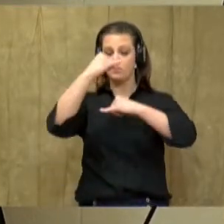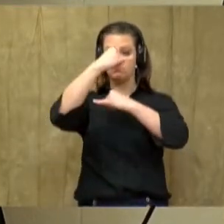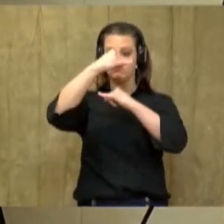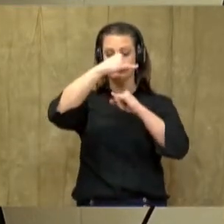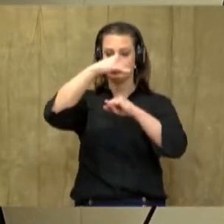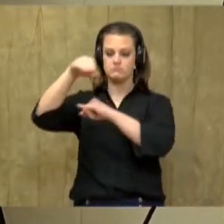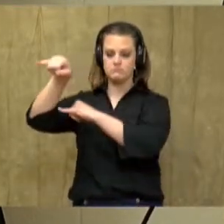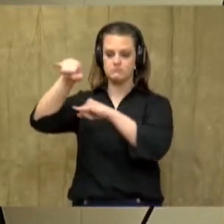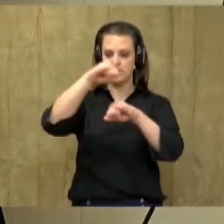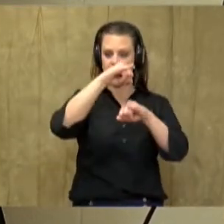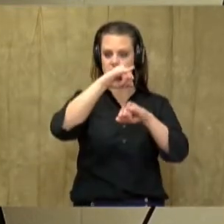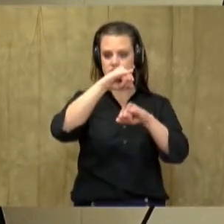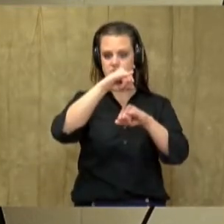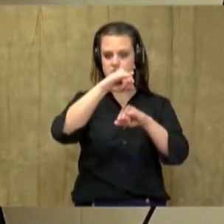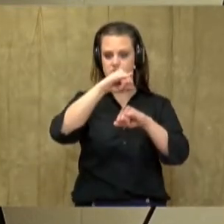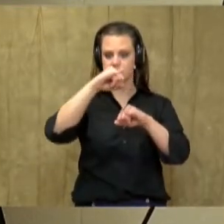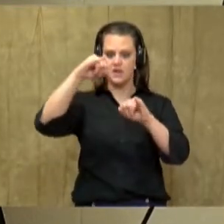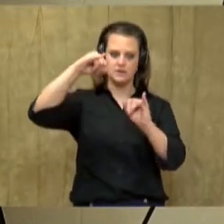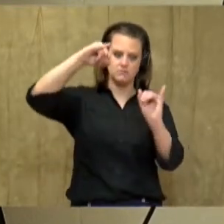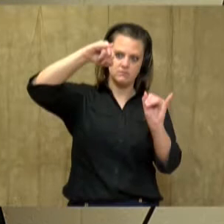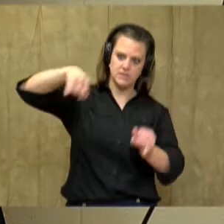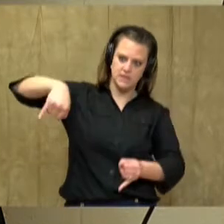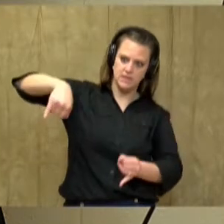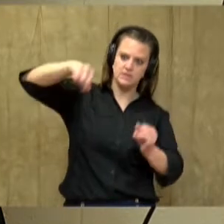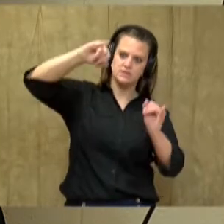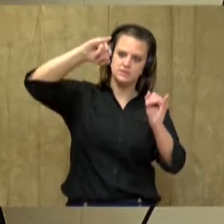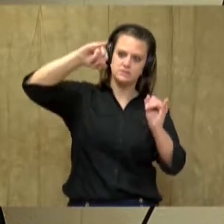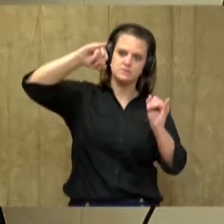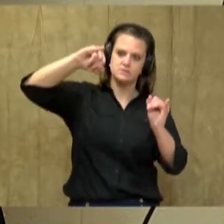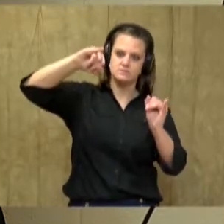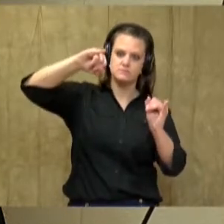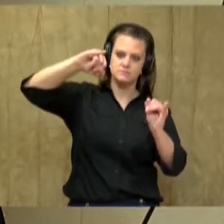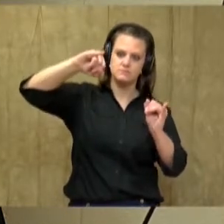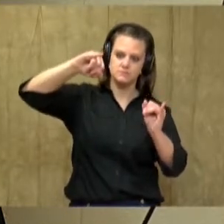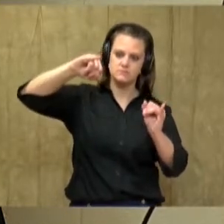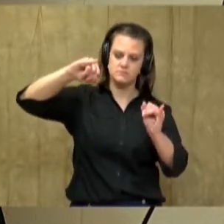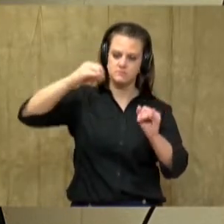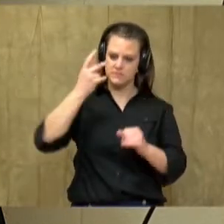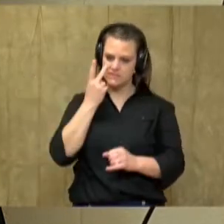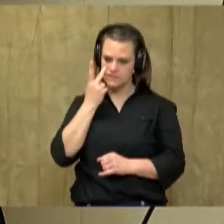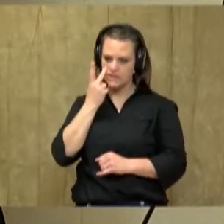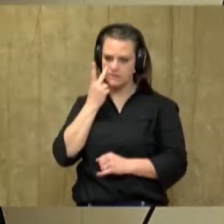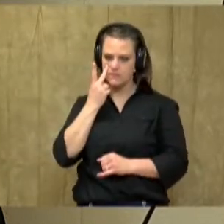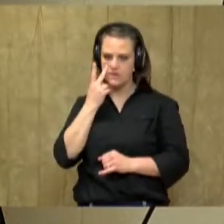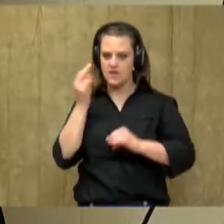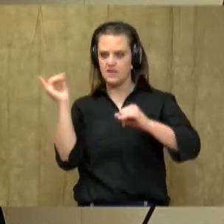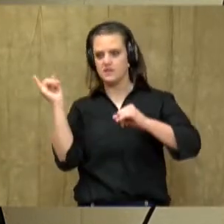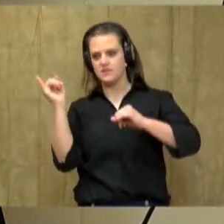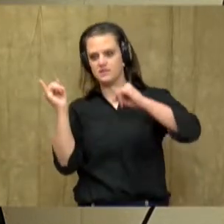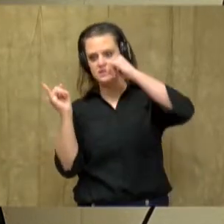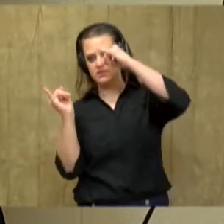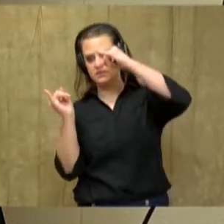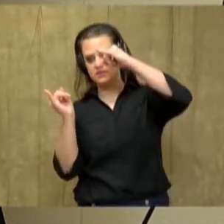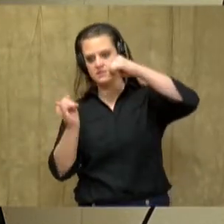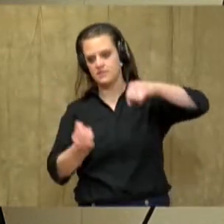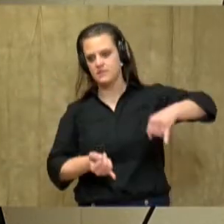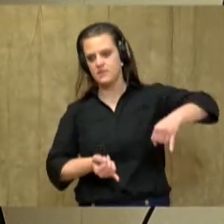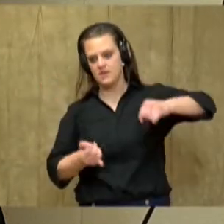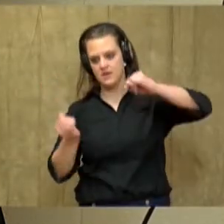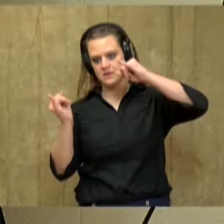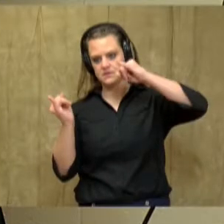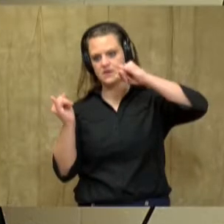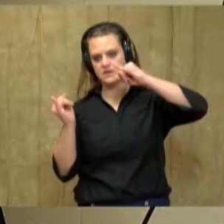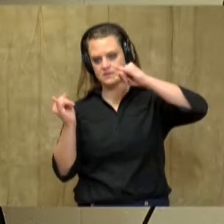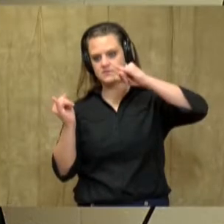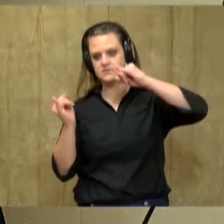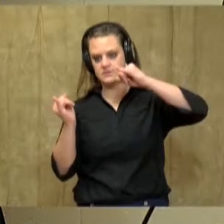lines because this side is parallel to this side. And this side runs parallel to